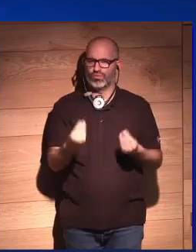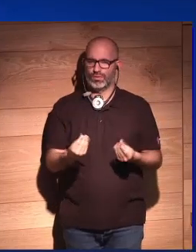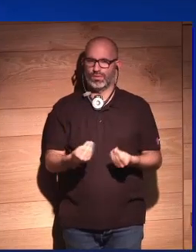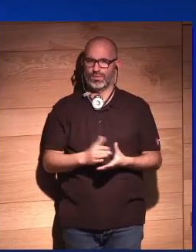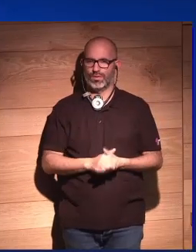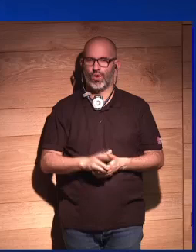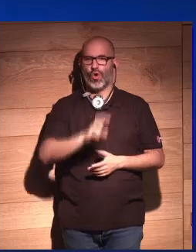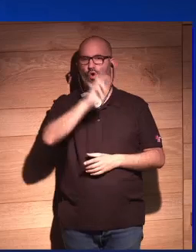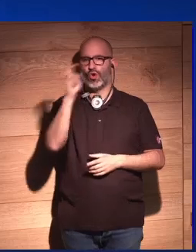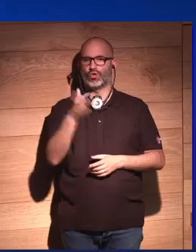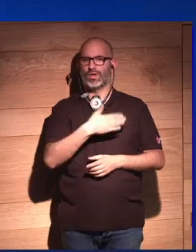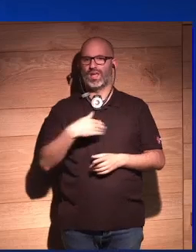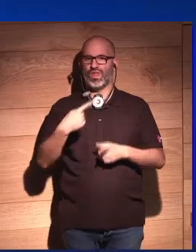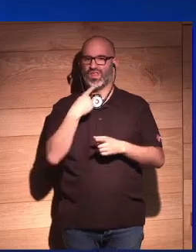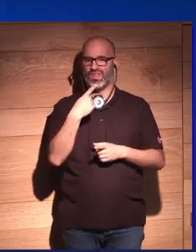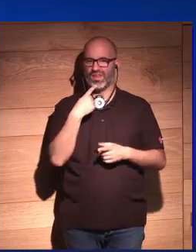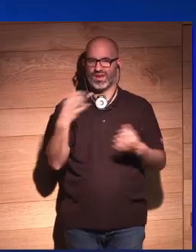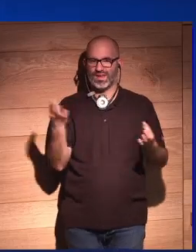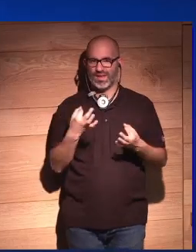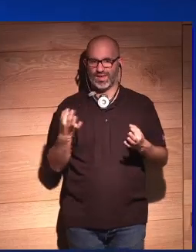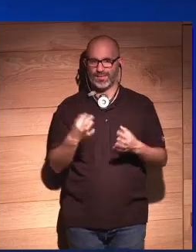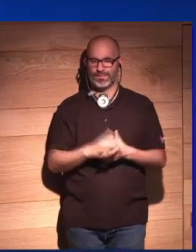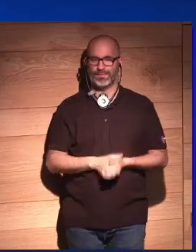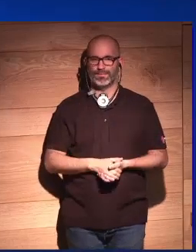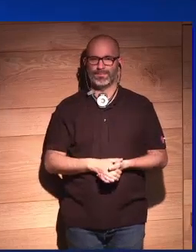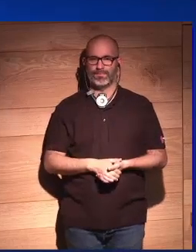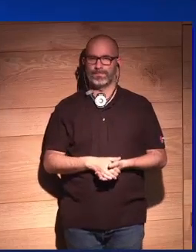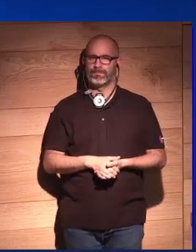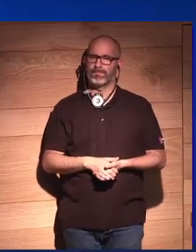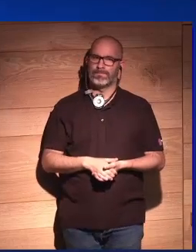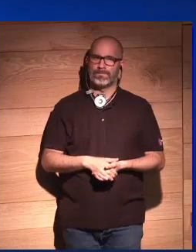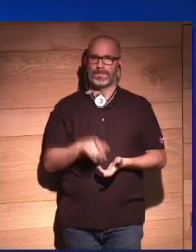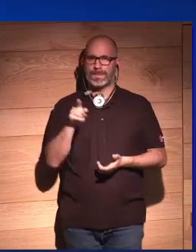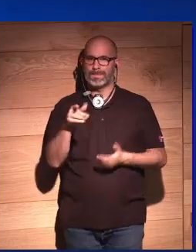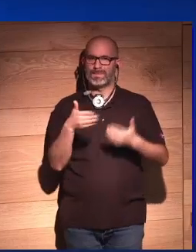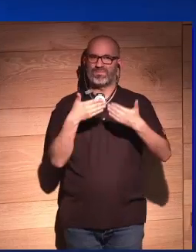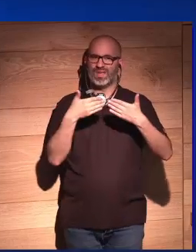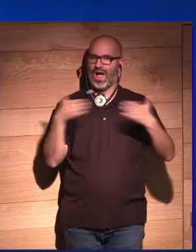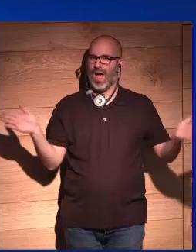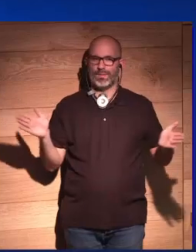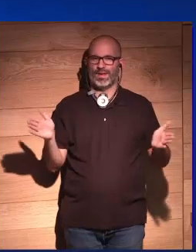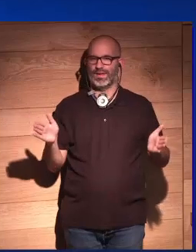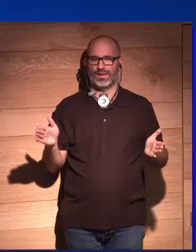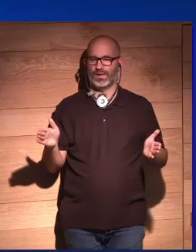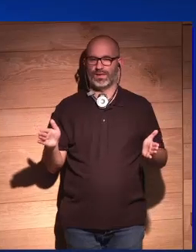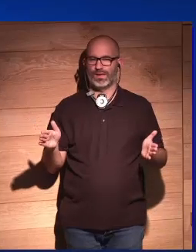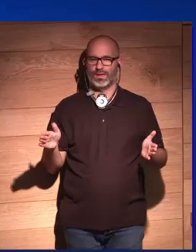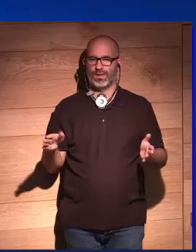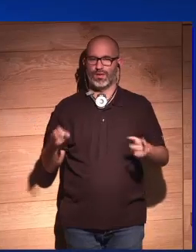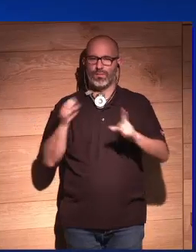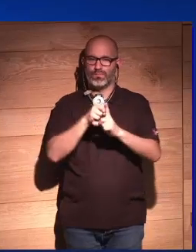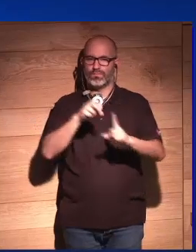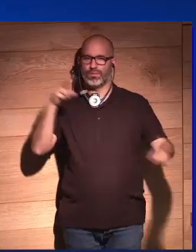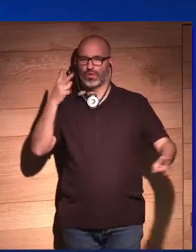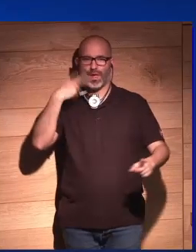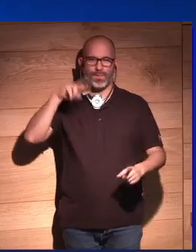so that definitely opens up like insights into someone else's experience. But are you really becoming